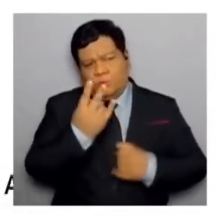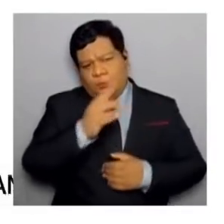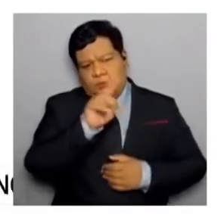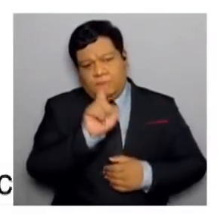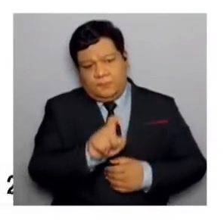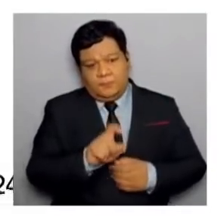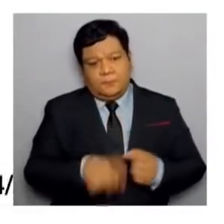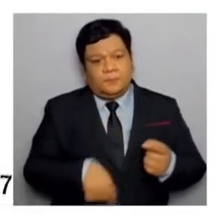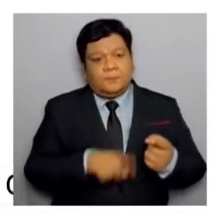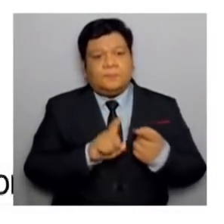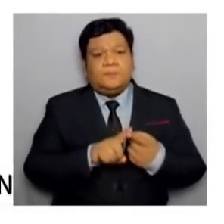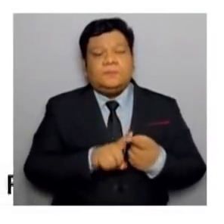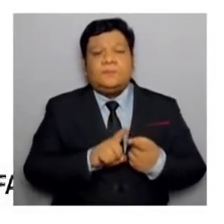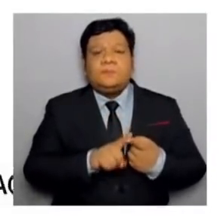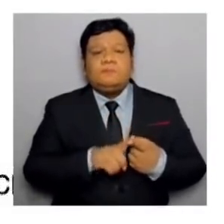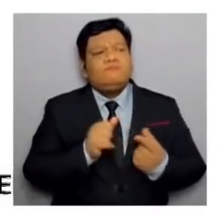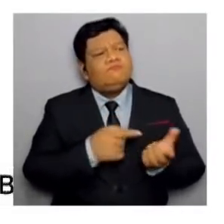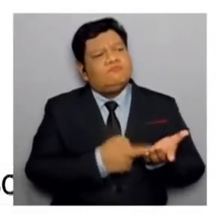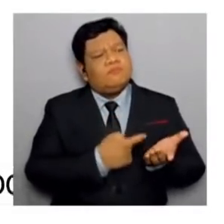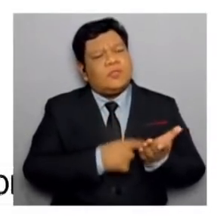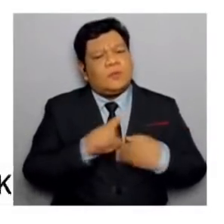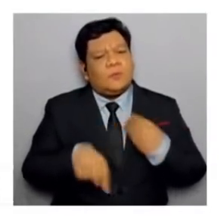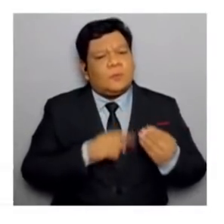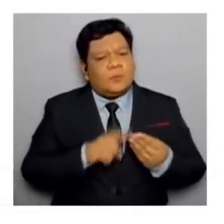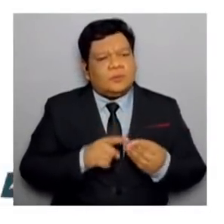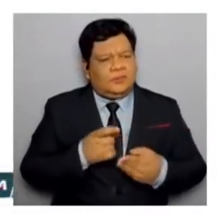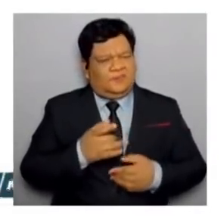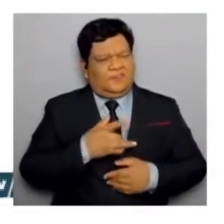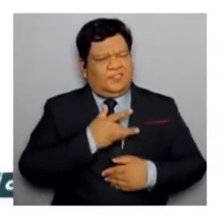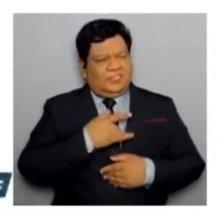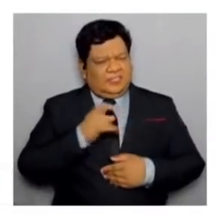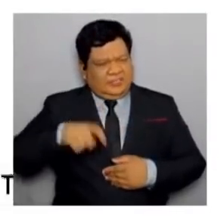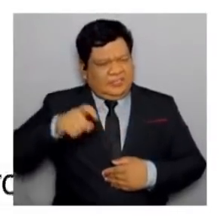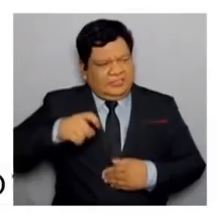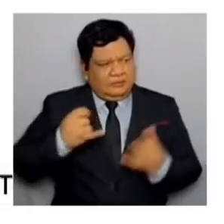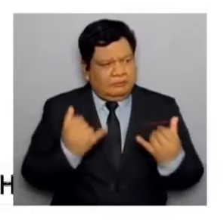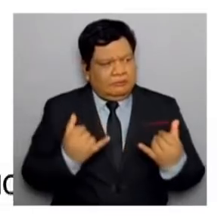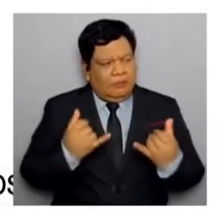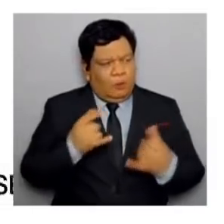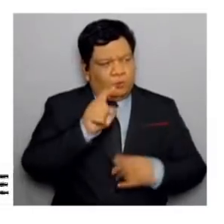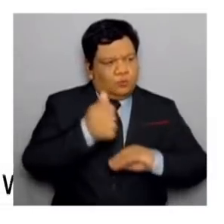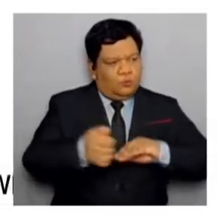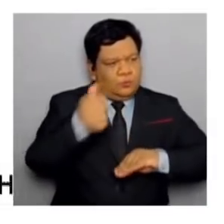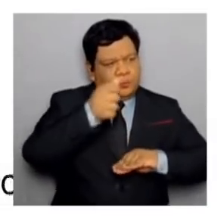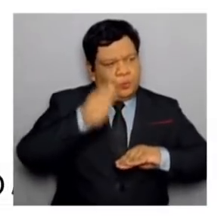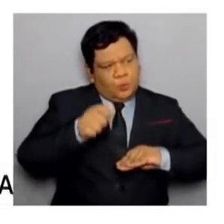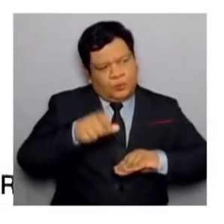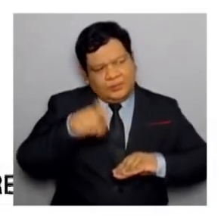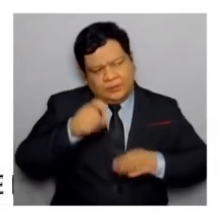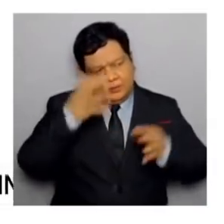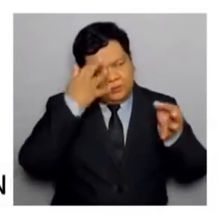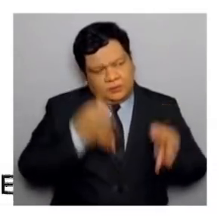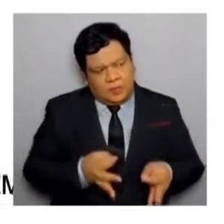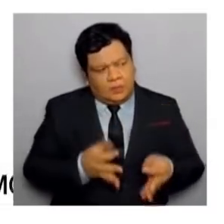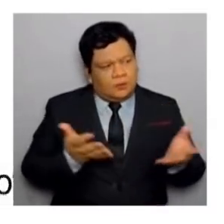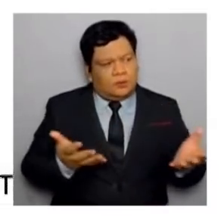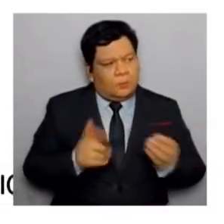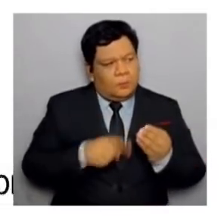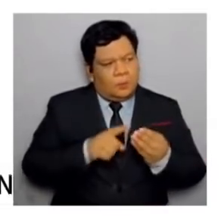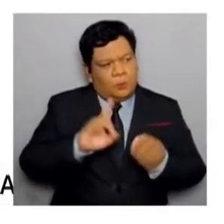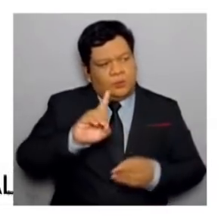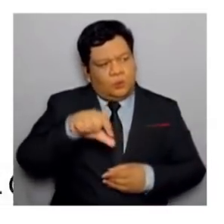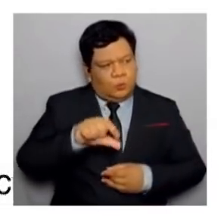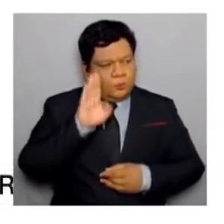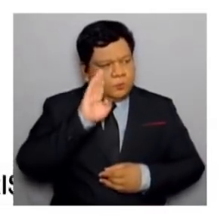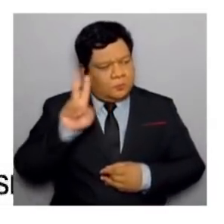off, talk to us about the sense of urgency that is needed now for the Supreme Court to decide on this issue. Well, of